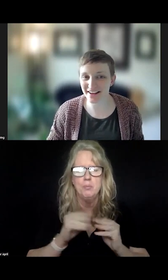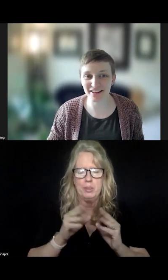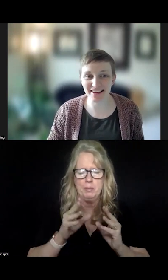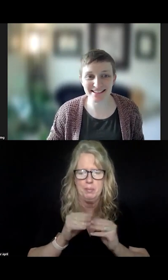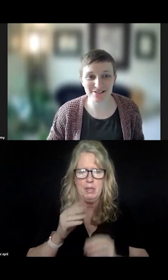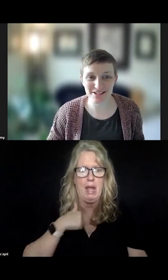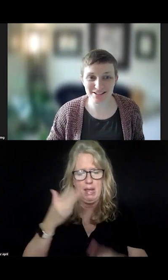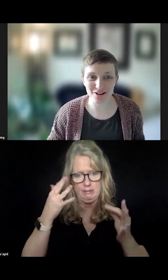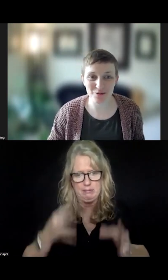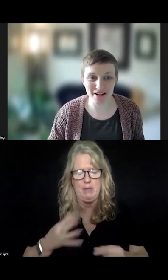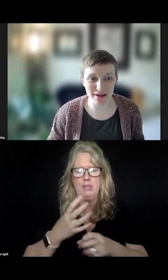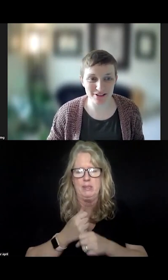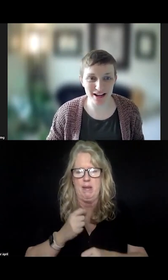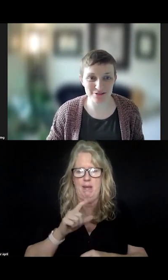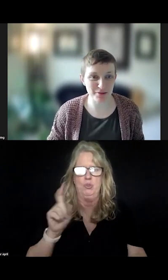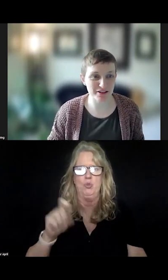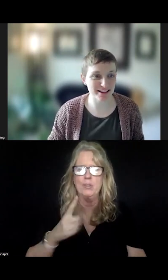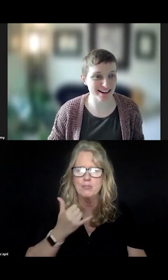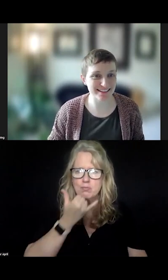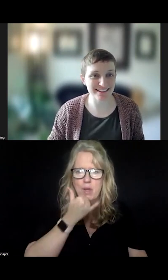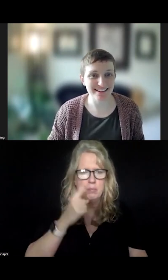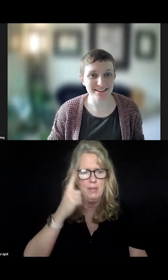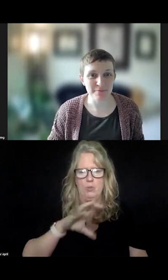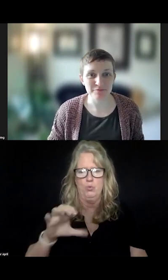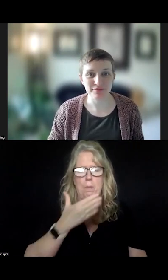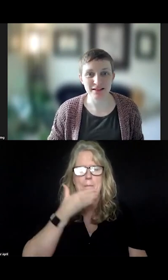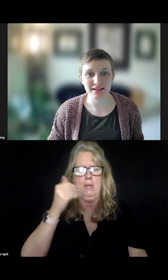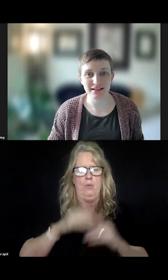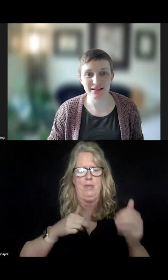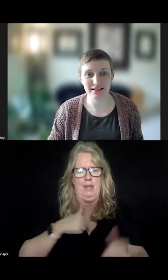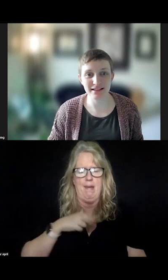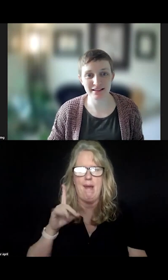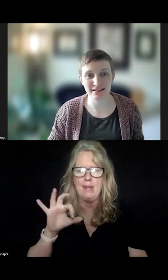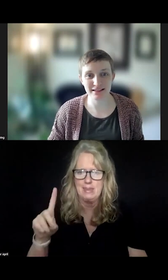I definitely got this question wrong, but I bet you guys will do better than I did.